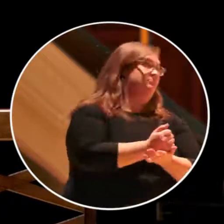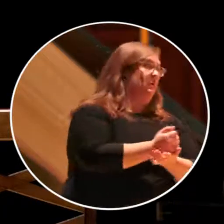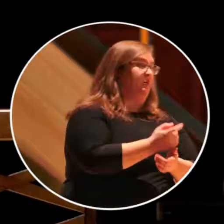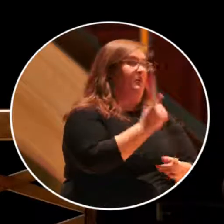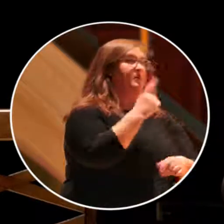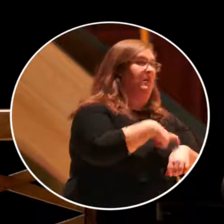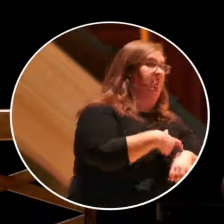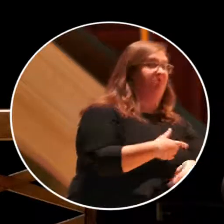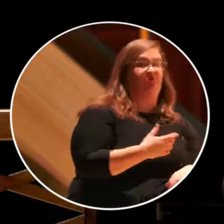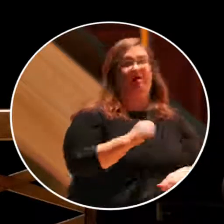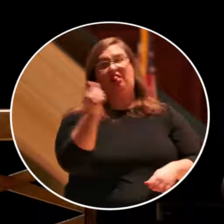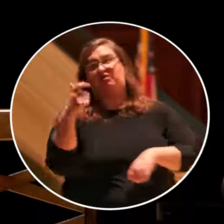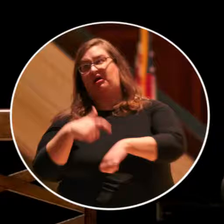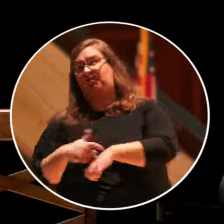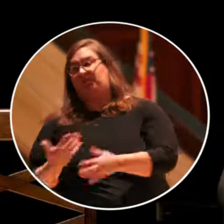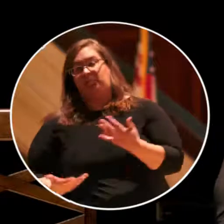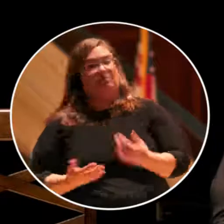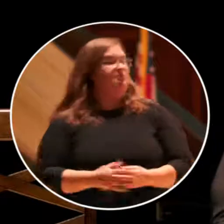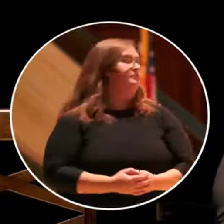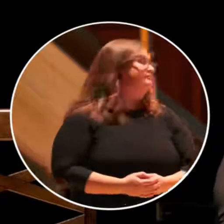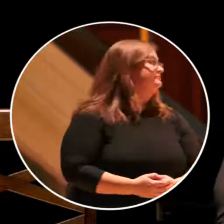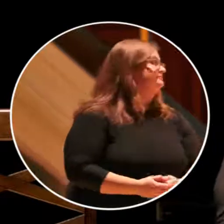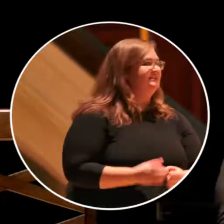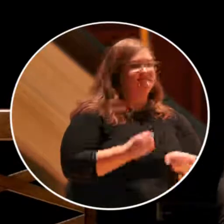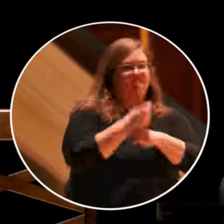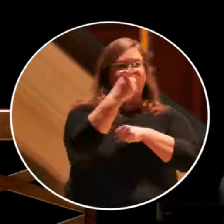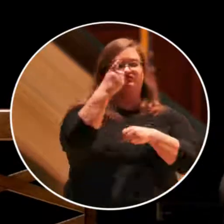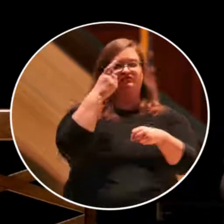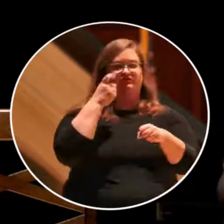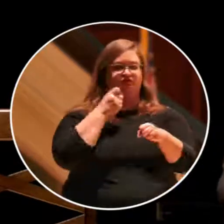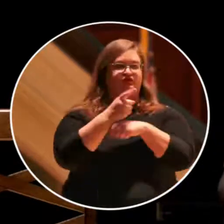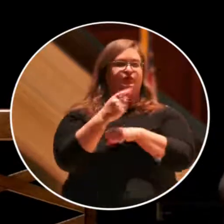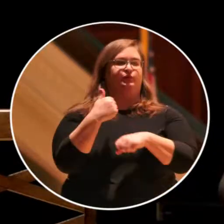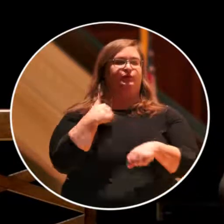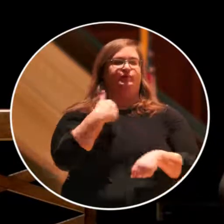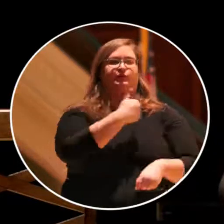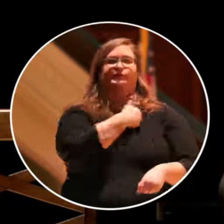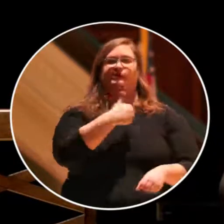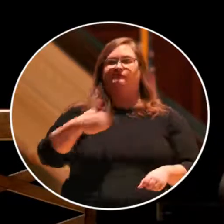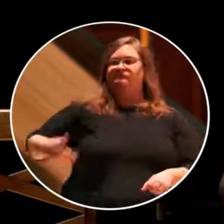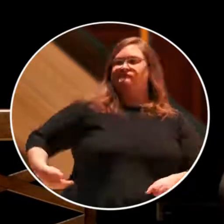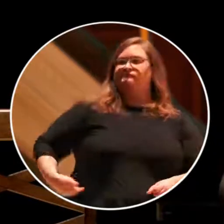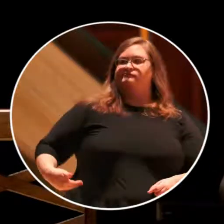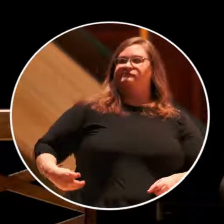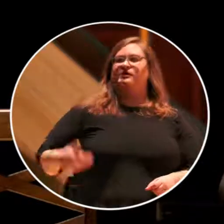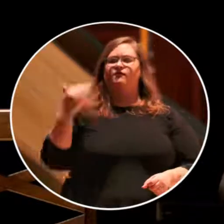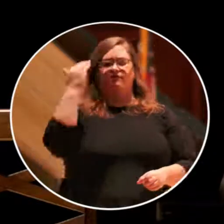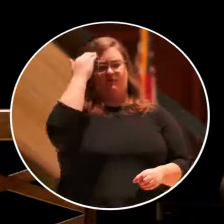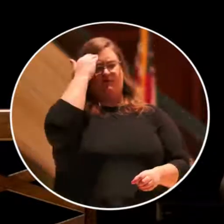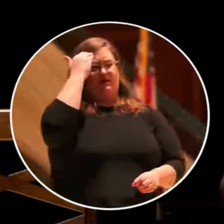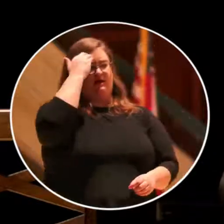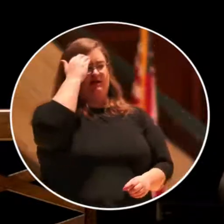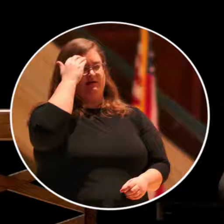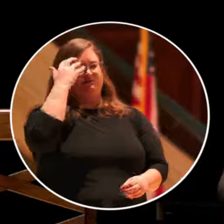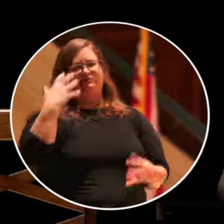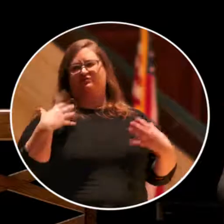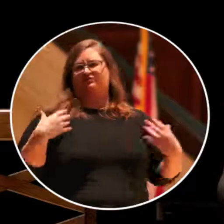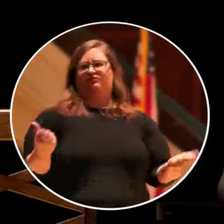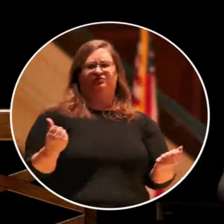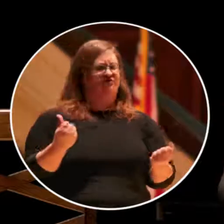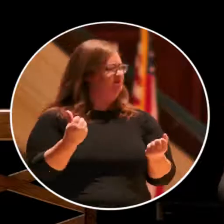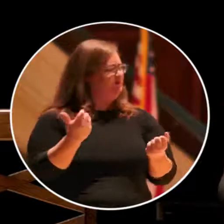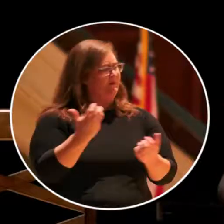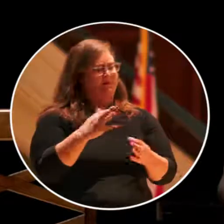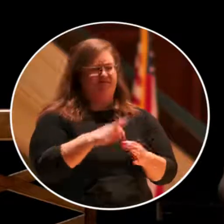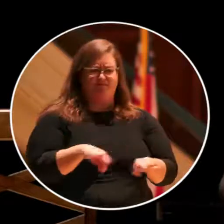another. Year after year, we're reminded that courage is such a necessary